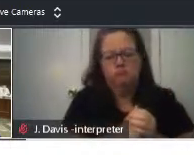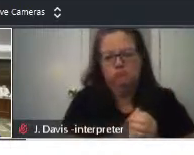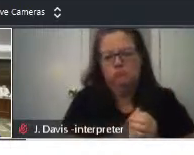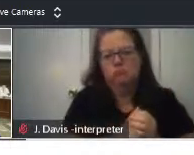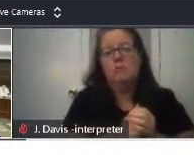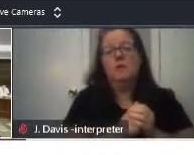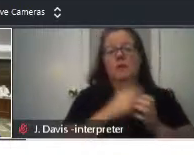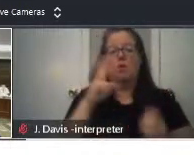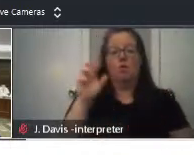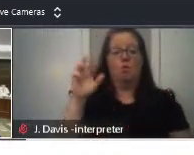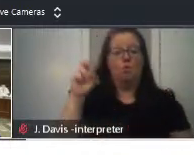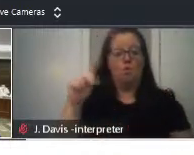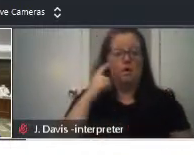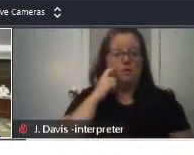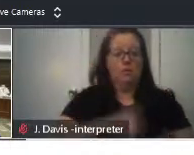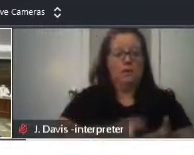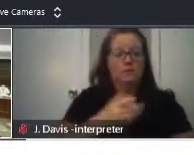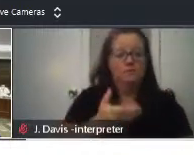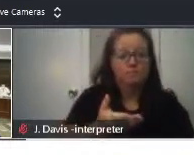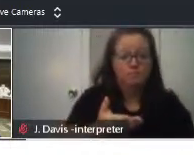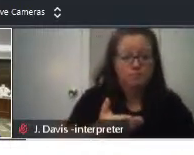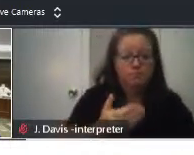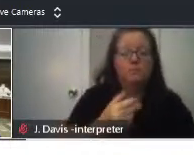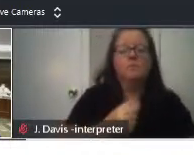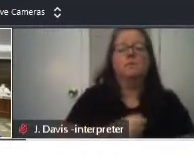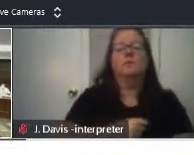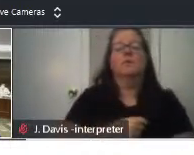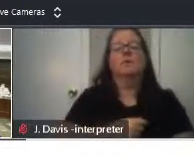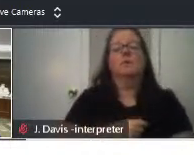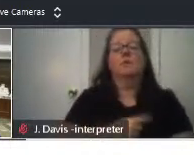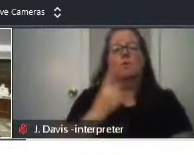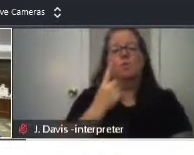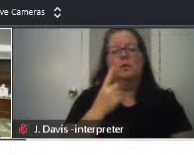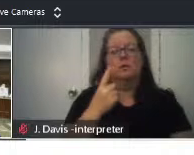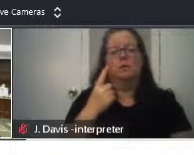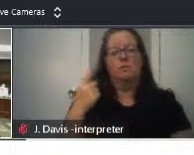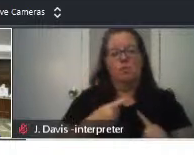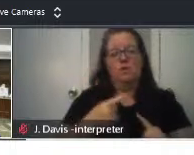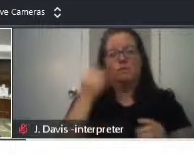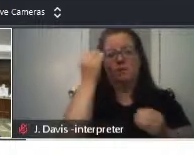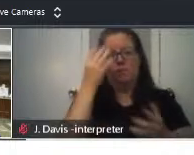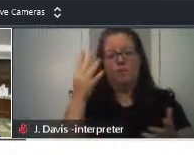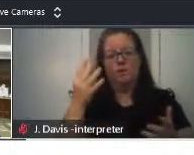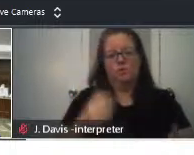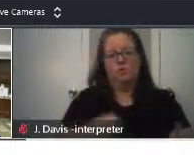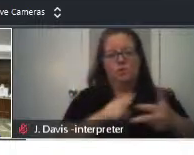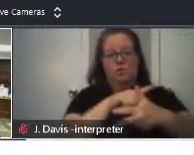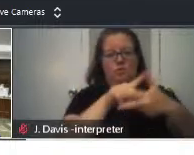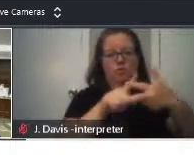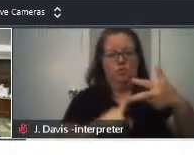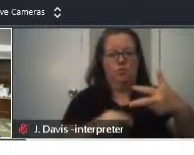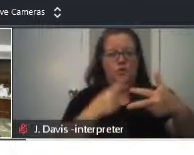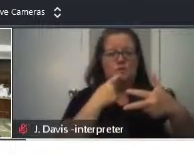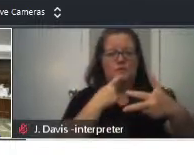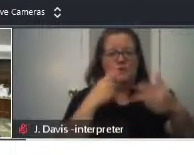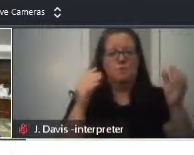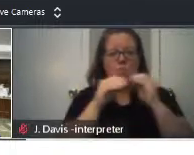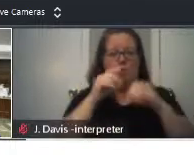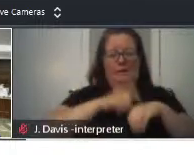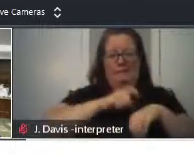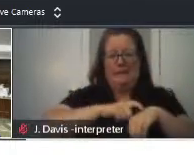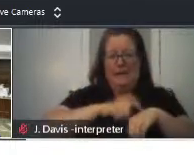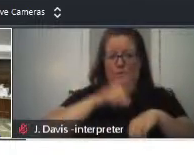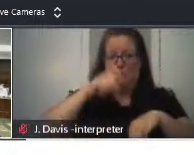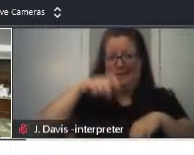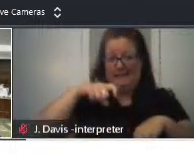Councilman Warren, you're recognized. Yes, just point of information, the three areas you said you needed more time you were